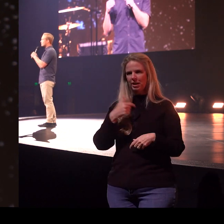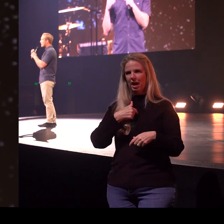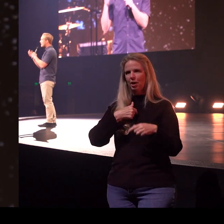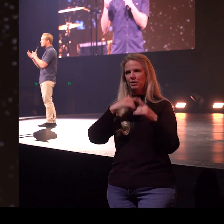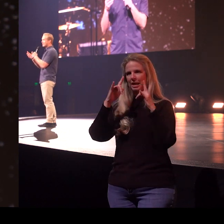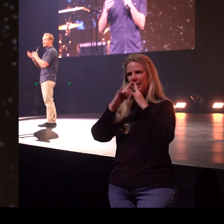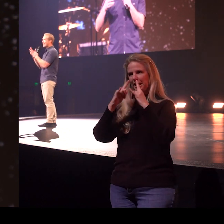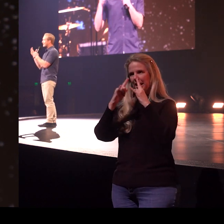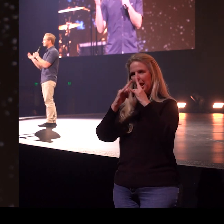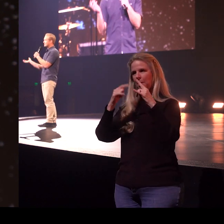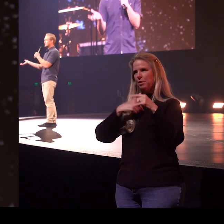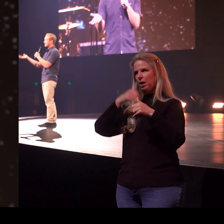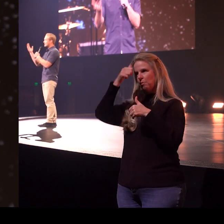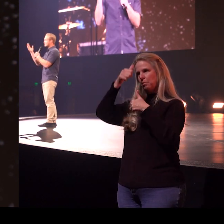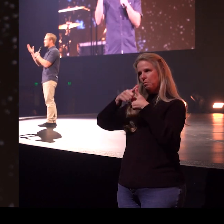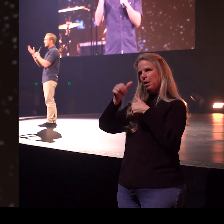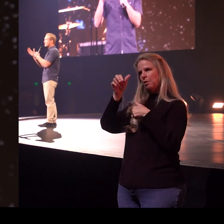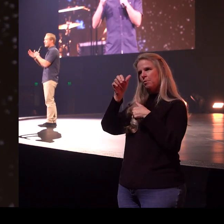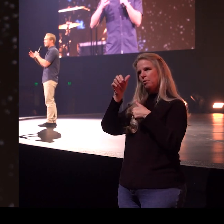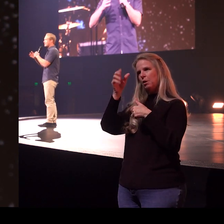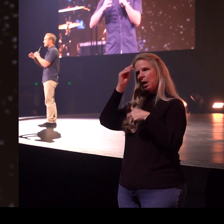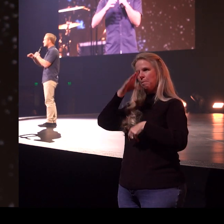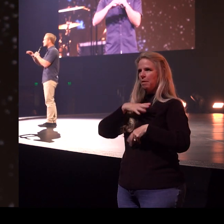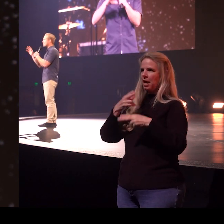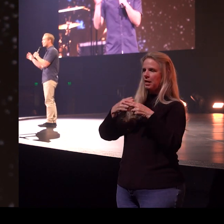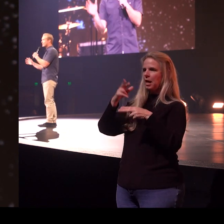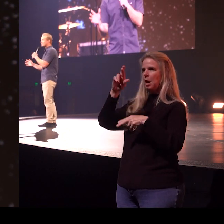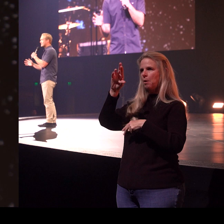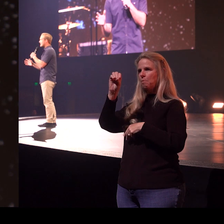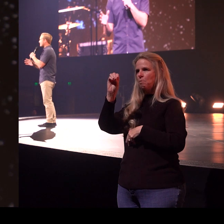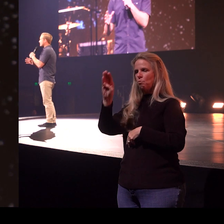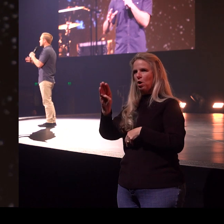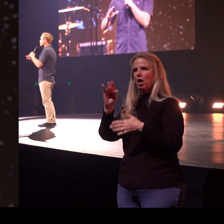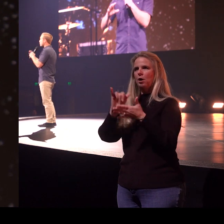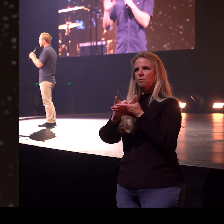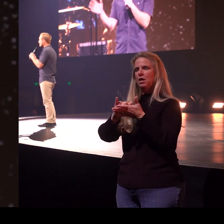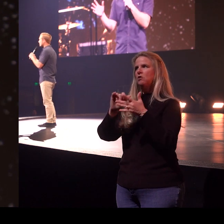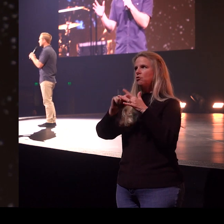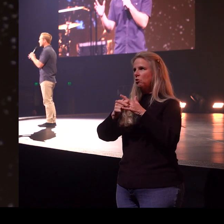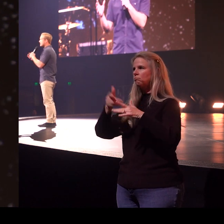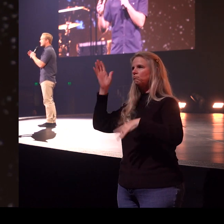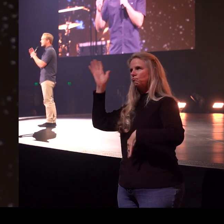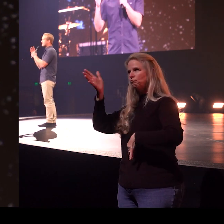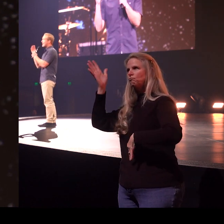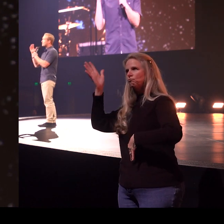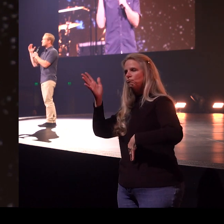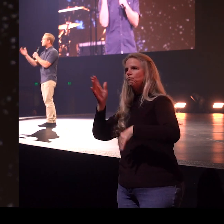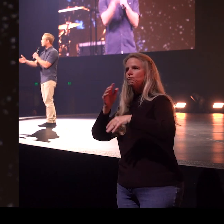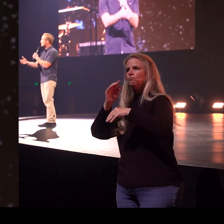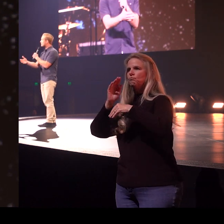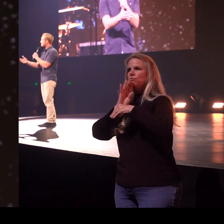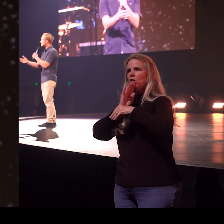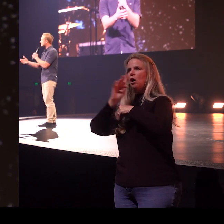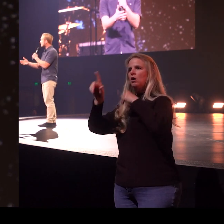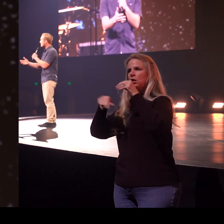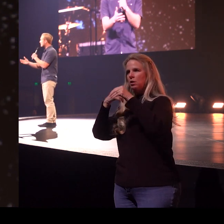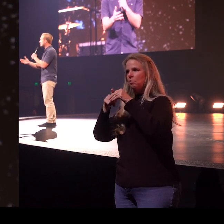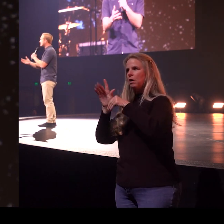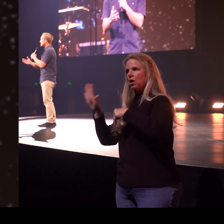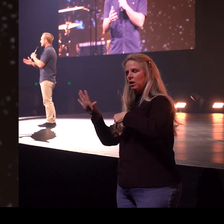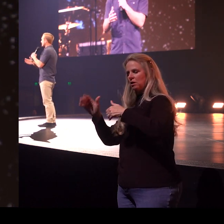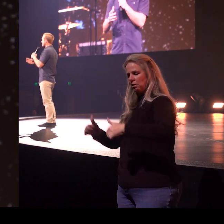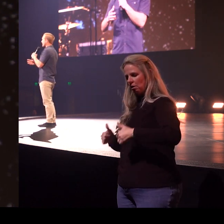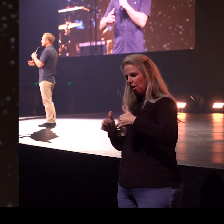remember Rob, a guy, got speaking about his story, his life, and it was wild. I mean, his dad was murdered when he was